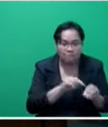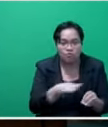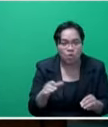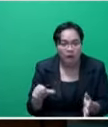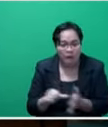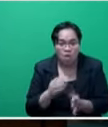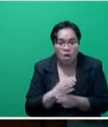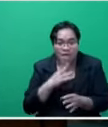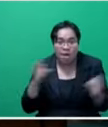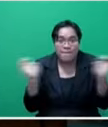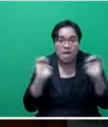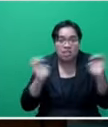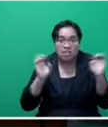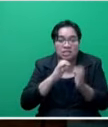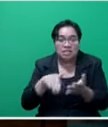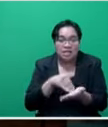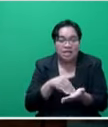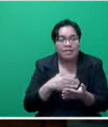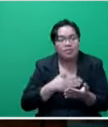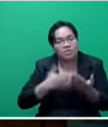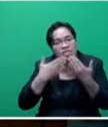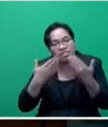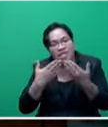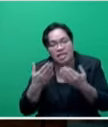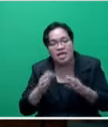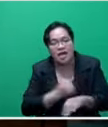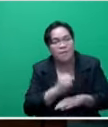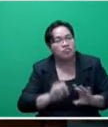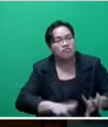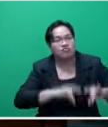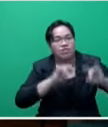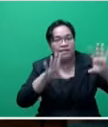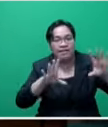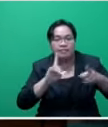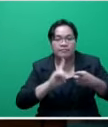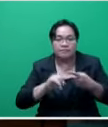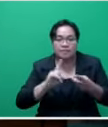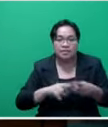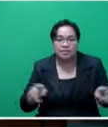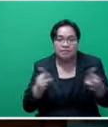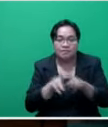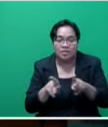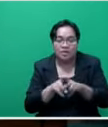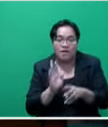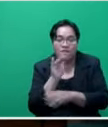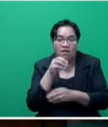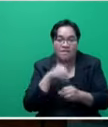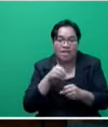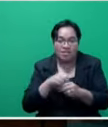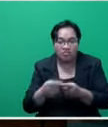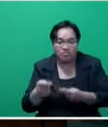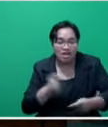Emergency Operations Center. Please allow me to thank the Government of Australia, Department of Foreign Affairs and Trade, whose funding